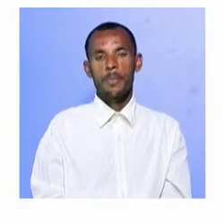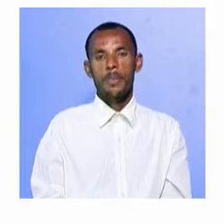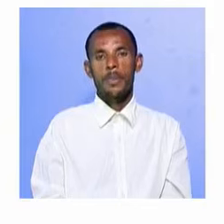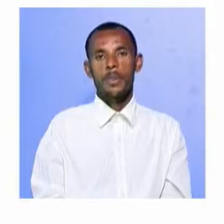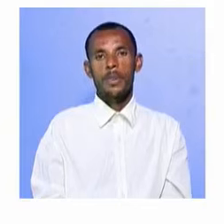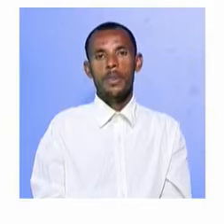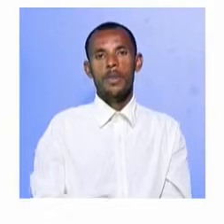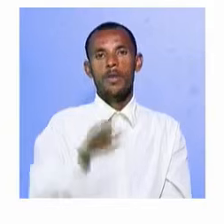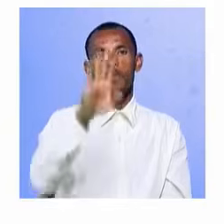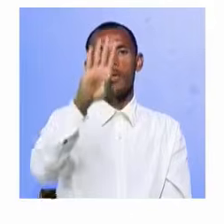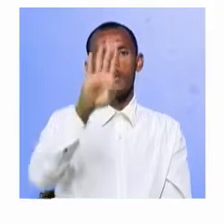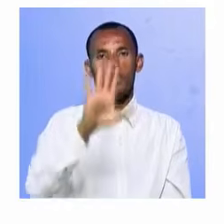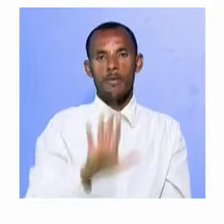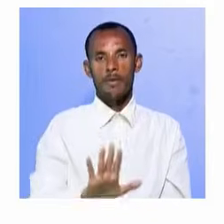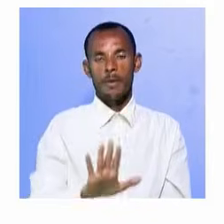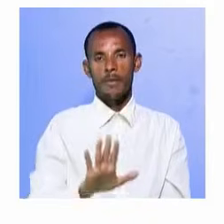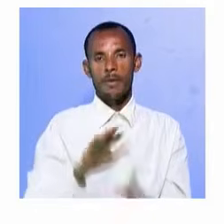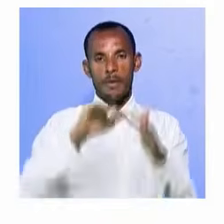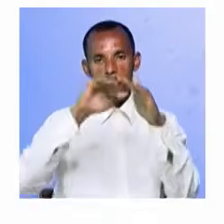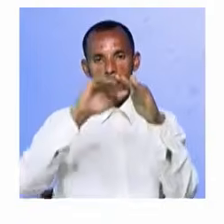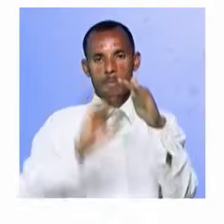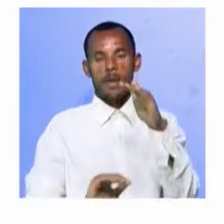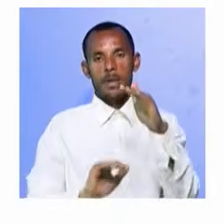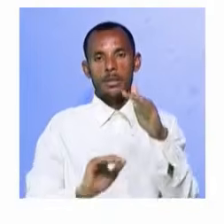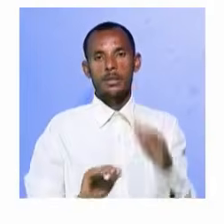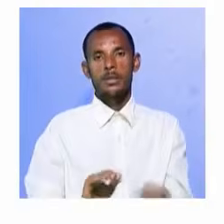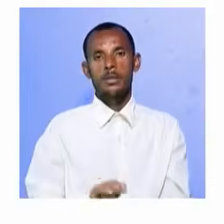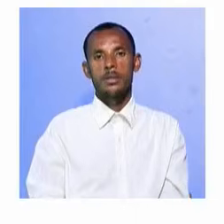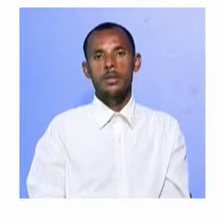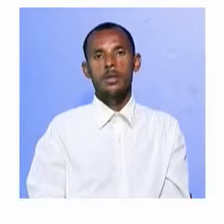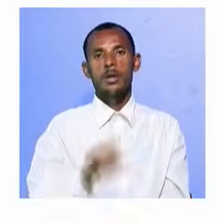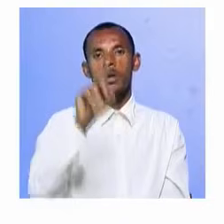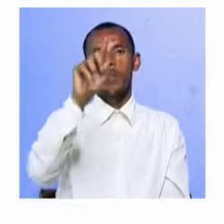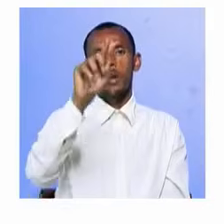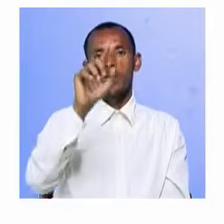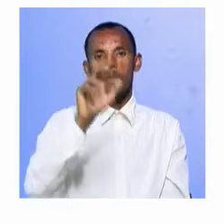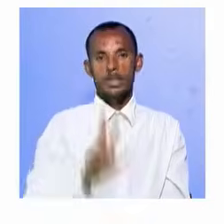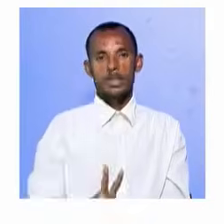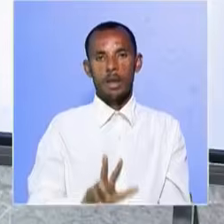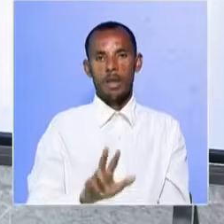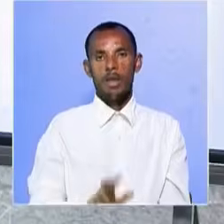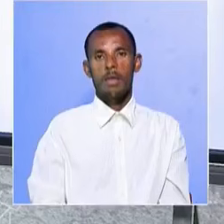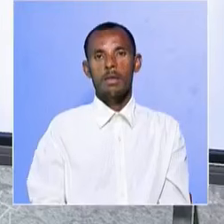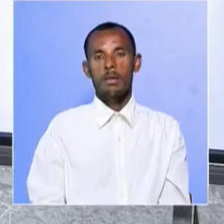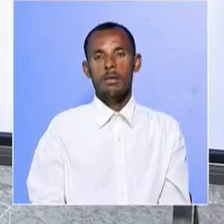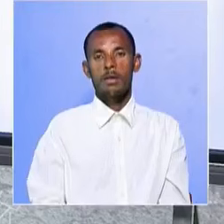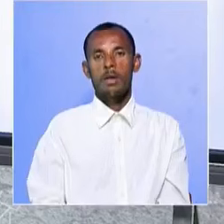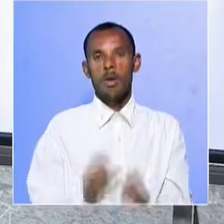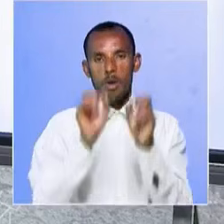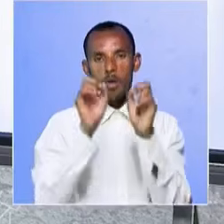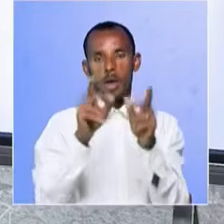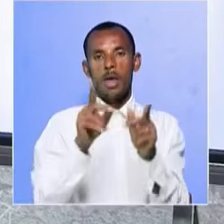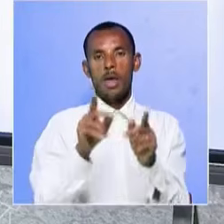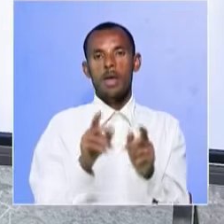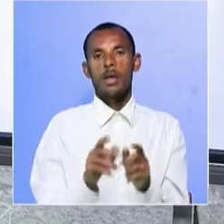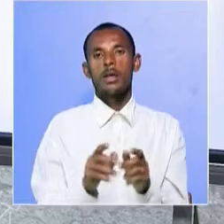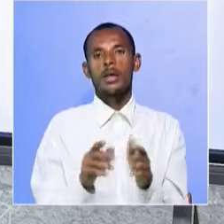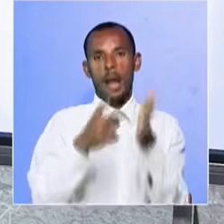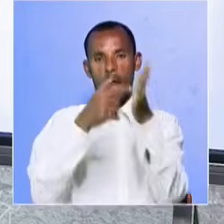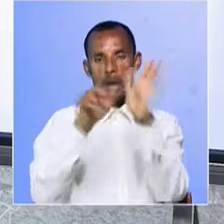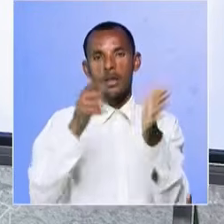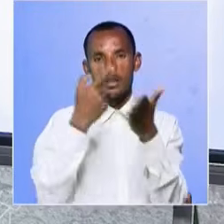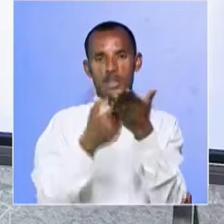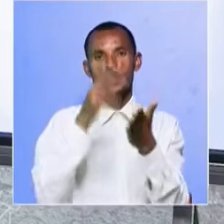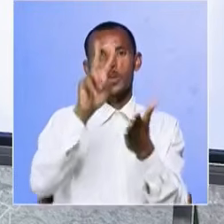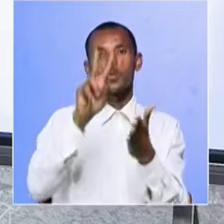4 over 5 minus 1 over 3. Okay, clearly these